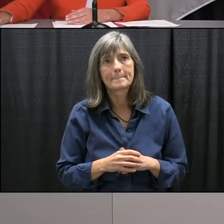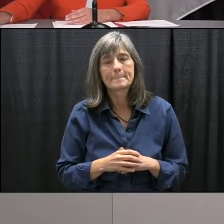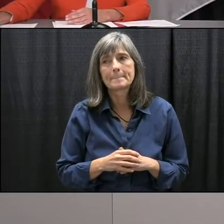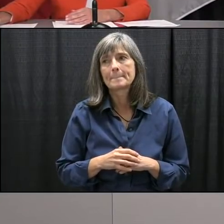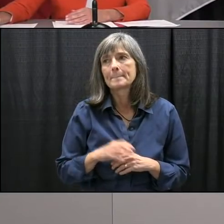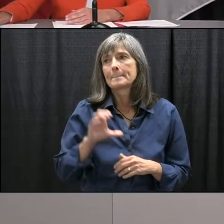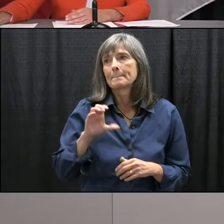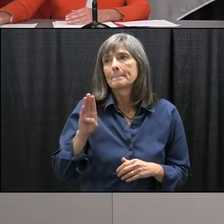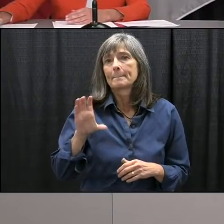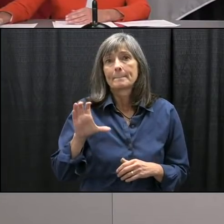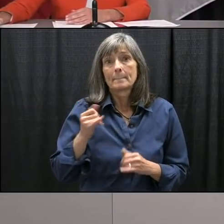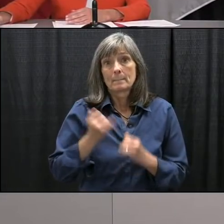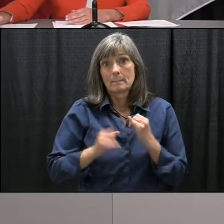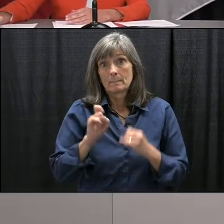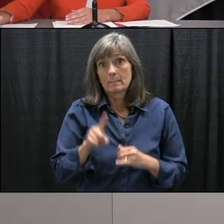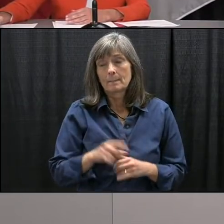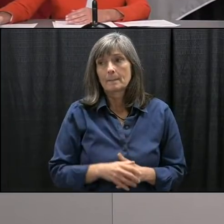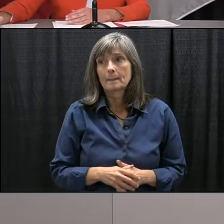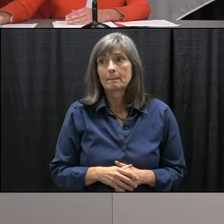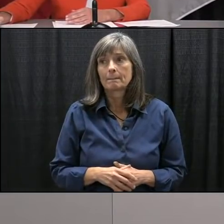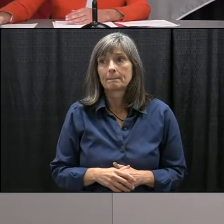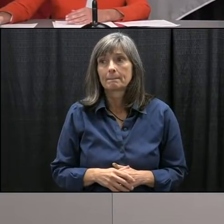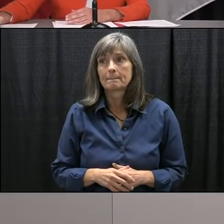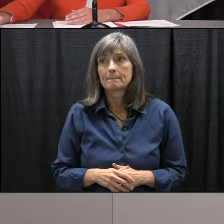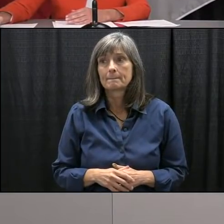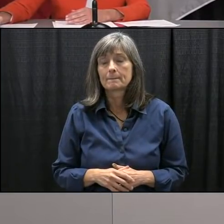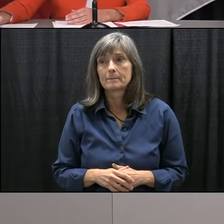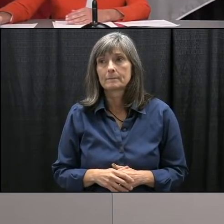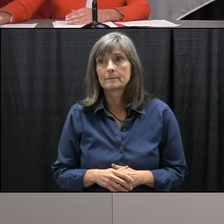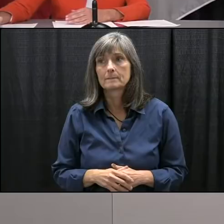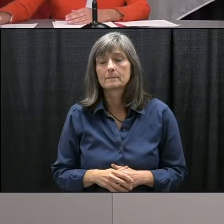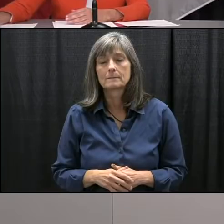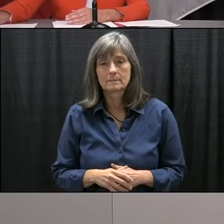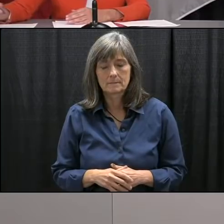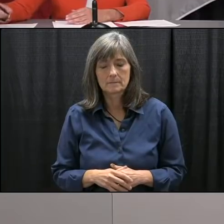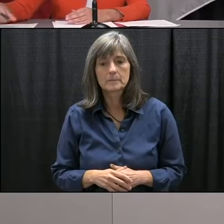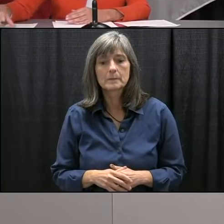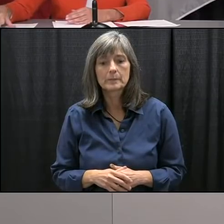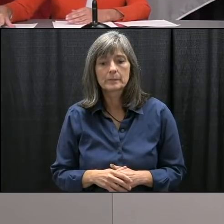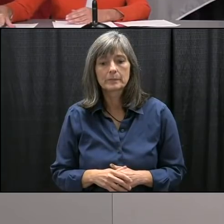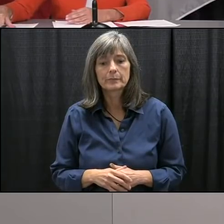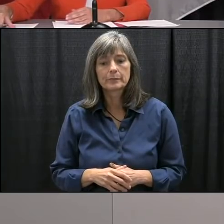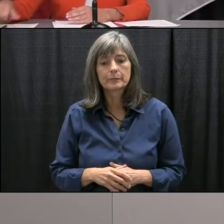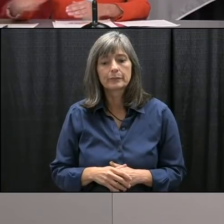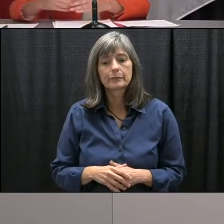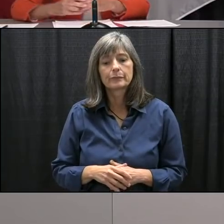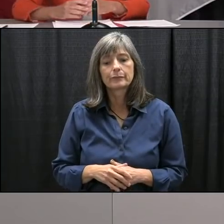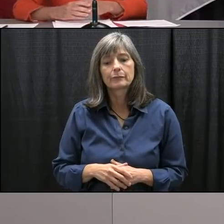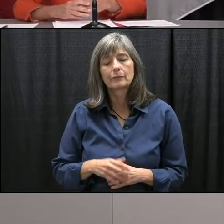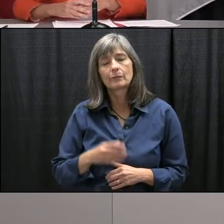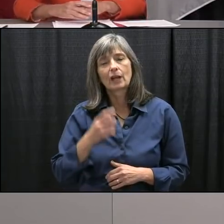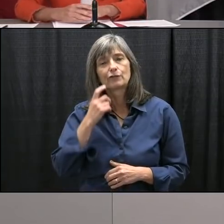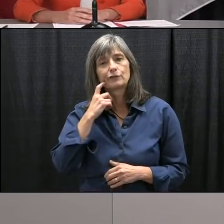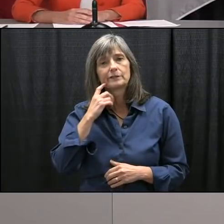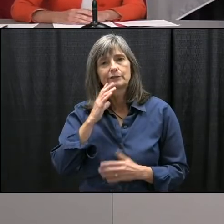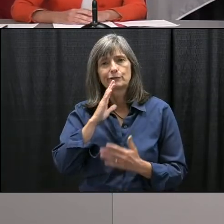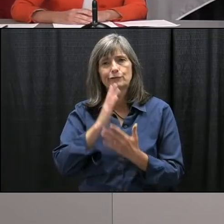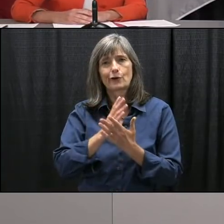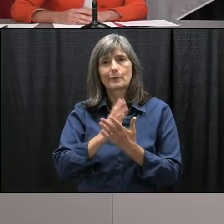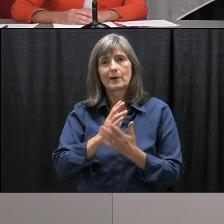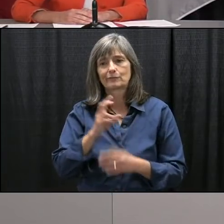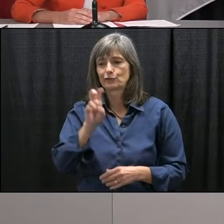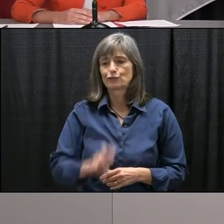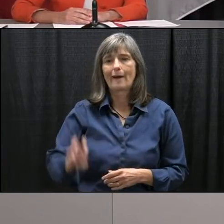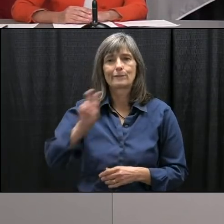Peter Cowan with CBC, do you have a final question? I do. When we talk about travel restrictions, we do know that travel is the way that